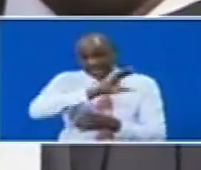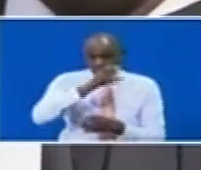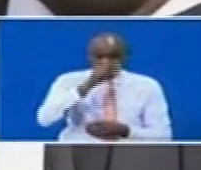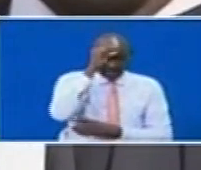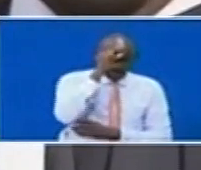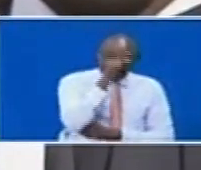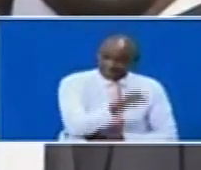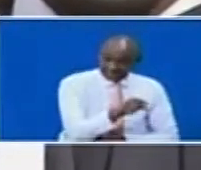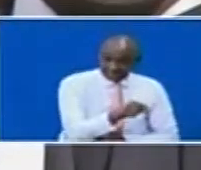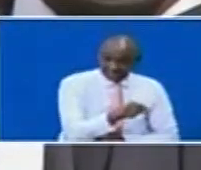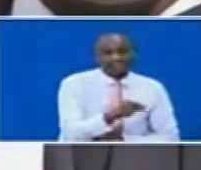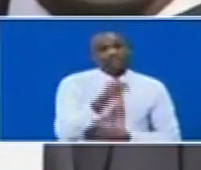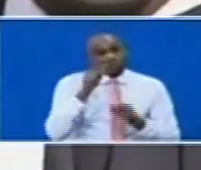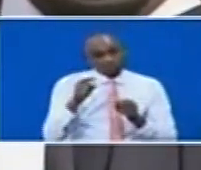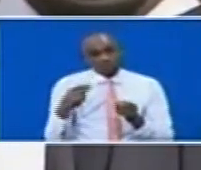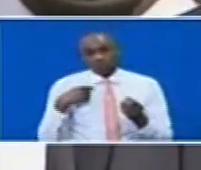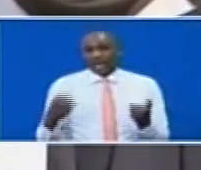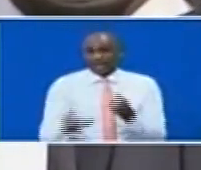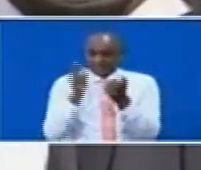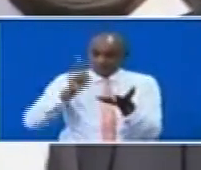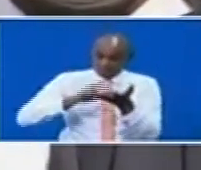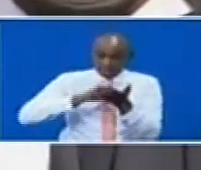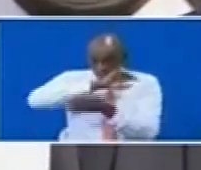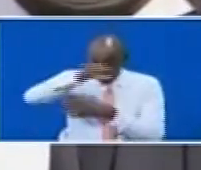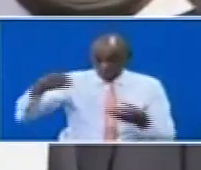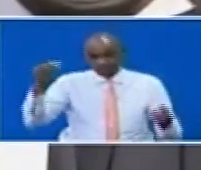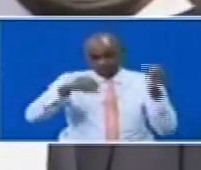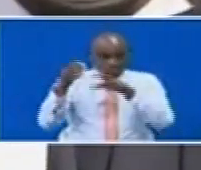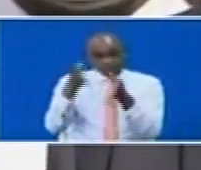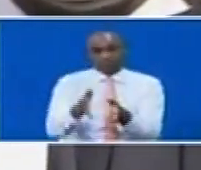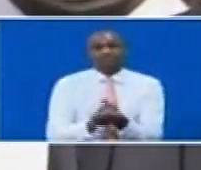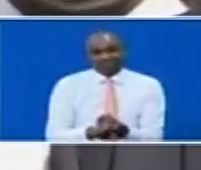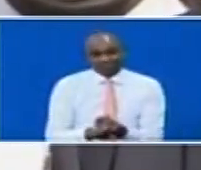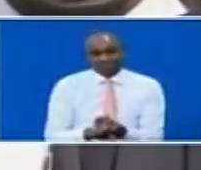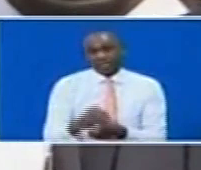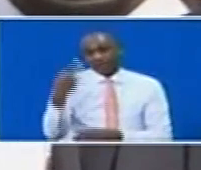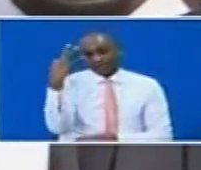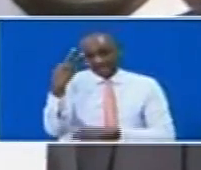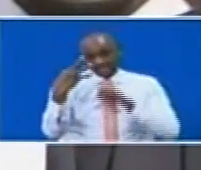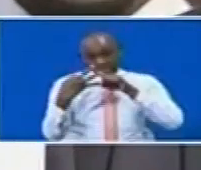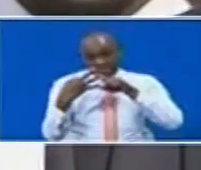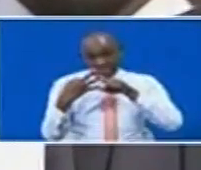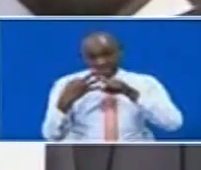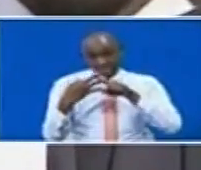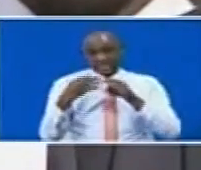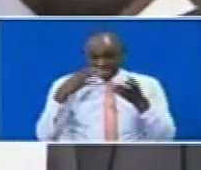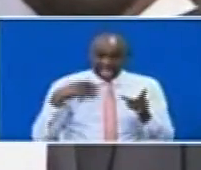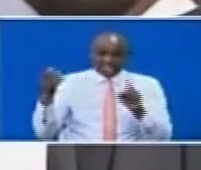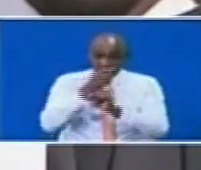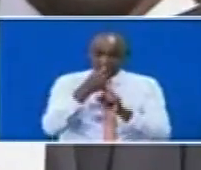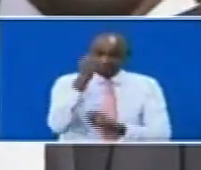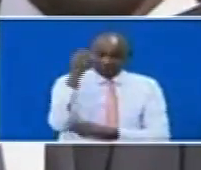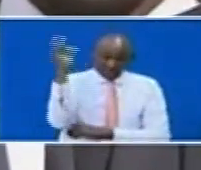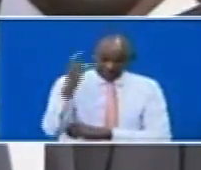governments to grow the overall resource basket. Three, achieve a